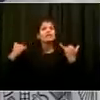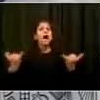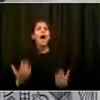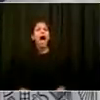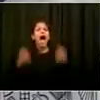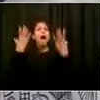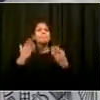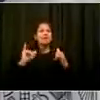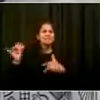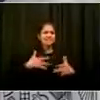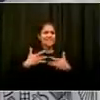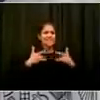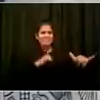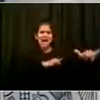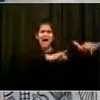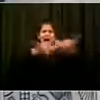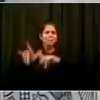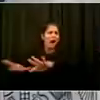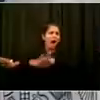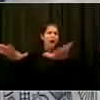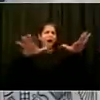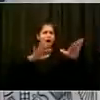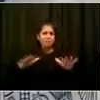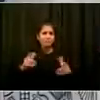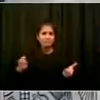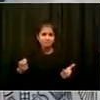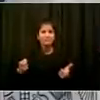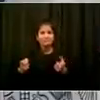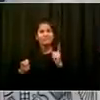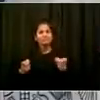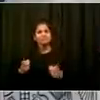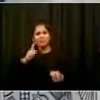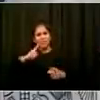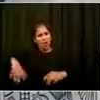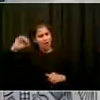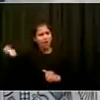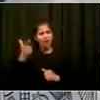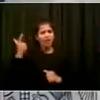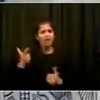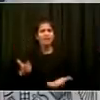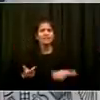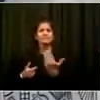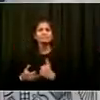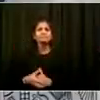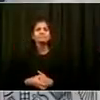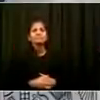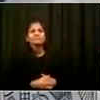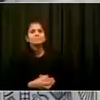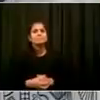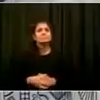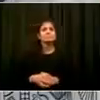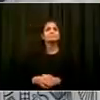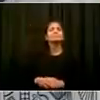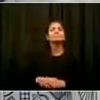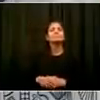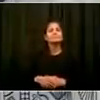don't get to participate. It has to be for everyone. It has to be for all the generations coming up. And when we actually act with that spirit